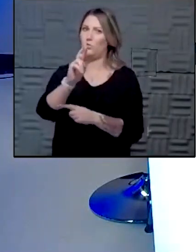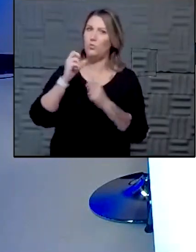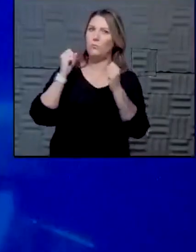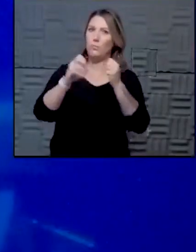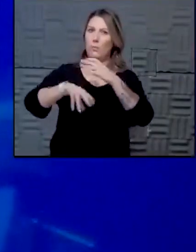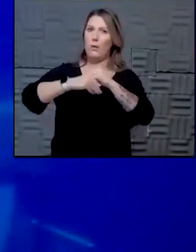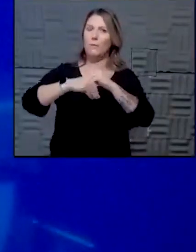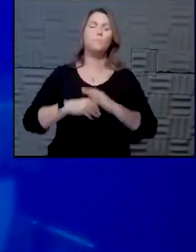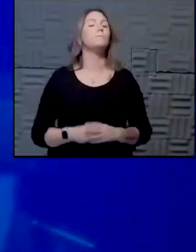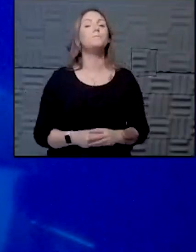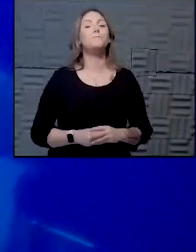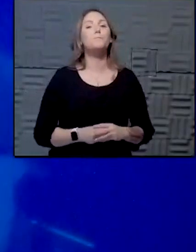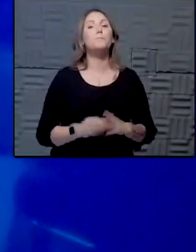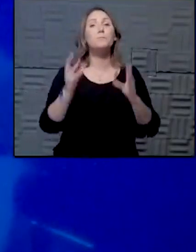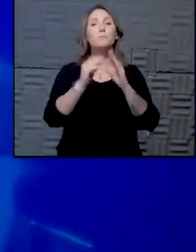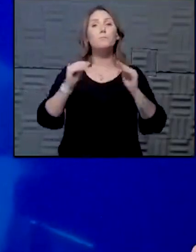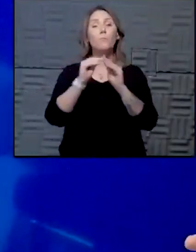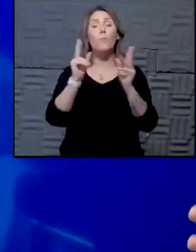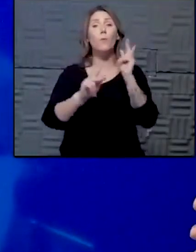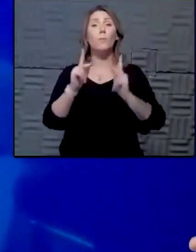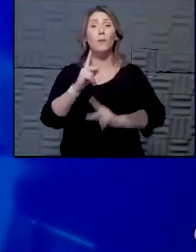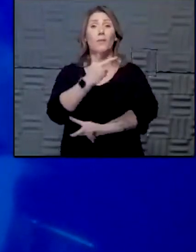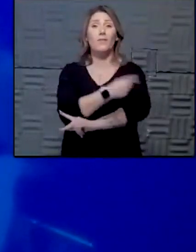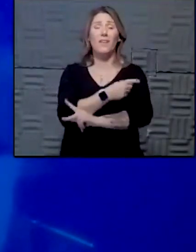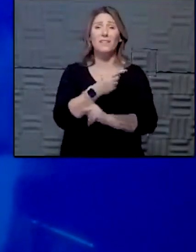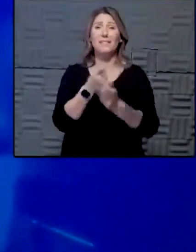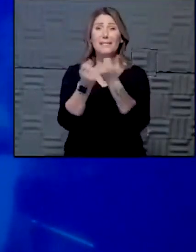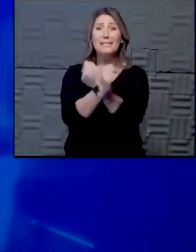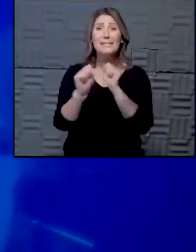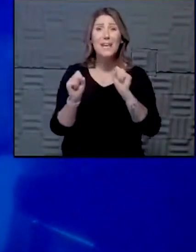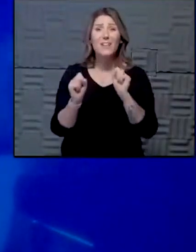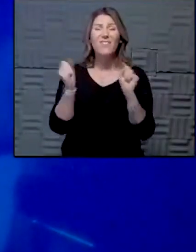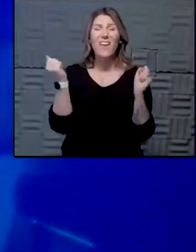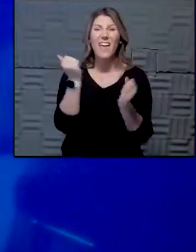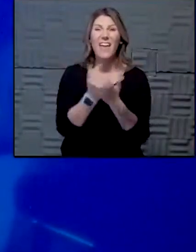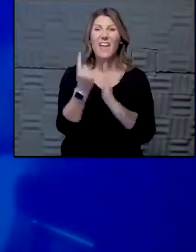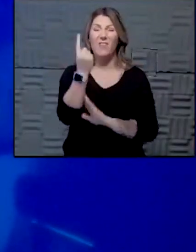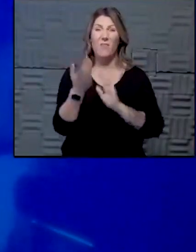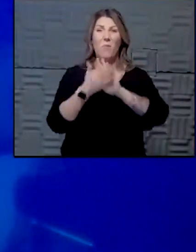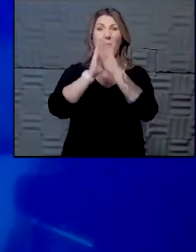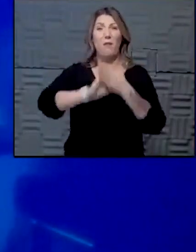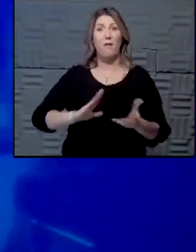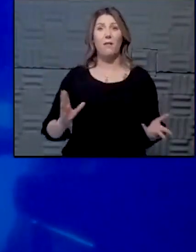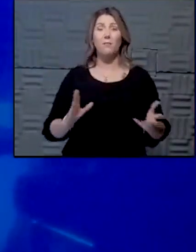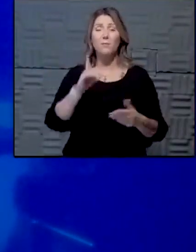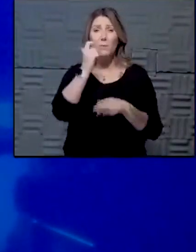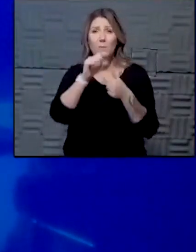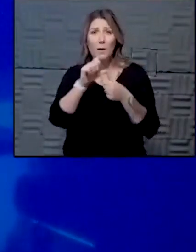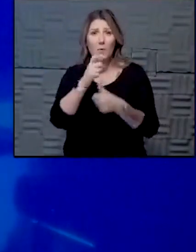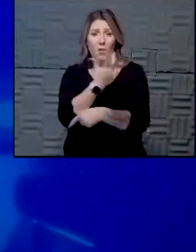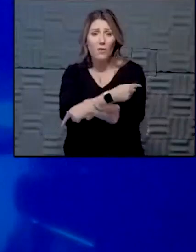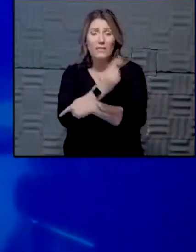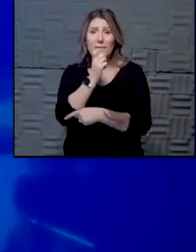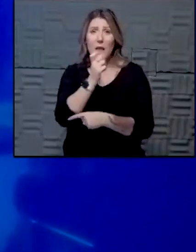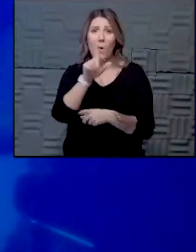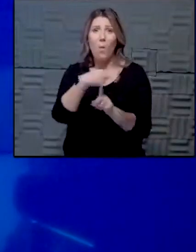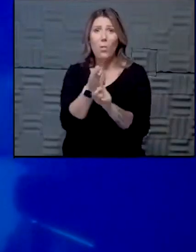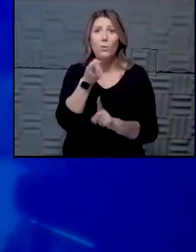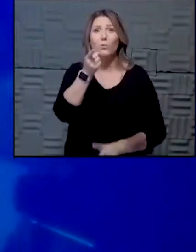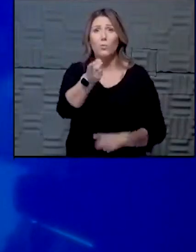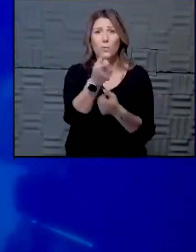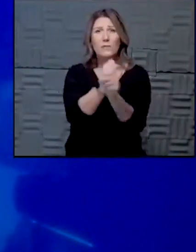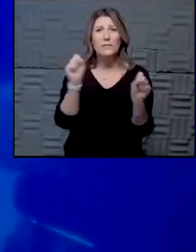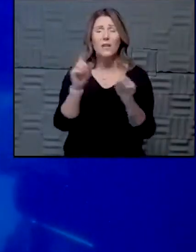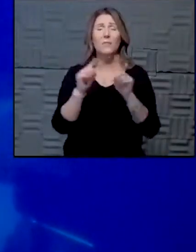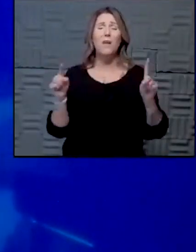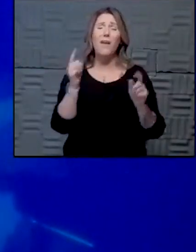think that, again, the more people we get vaccinated, the safer we make it for everybody. Remember, the vaccine not just keeps you safe, it keeps everybody safe,